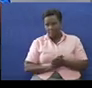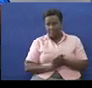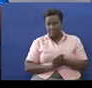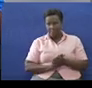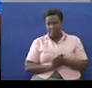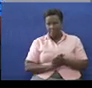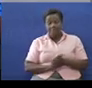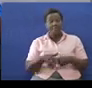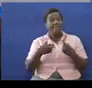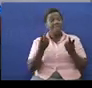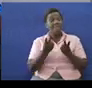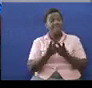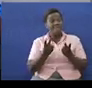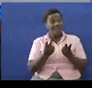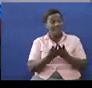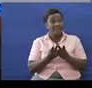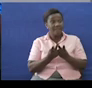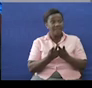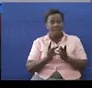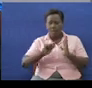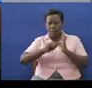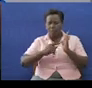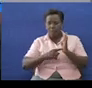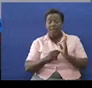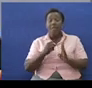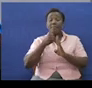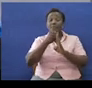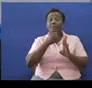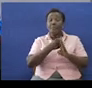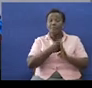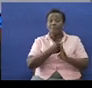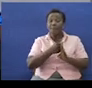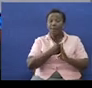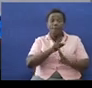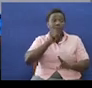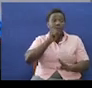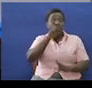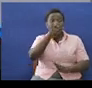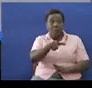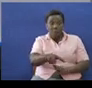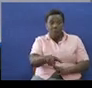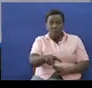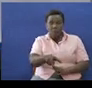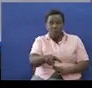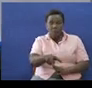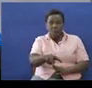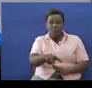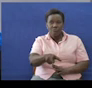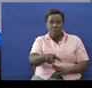the need of water. Now, the article urges that or insists on the right